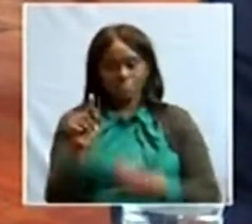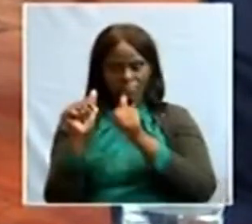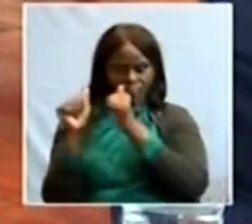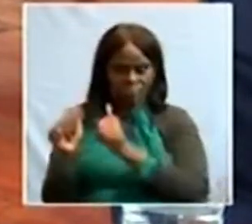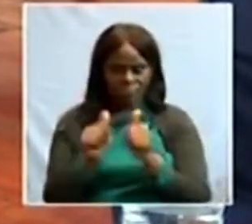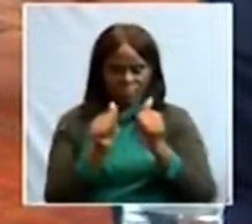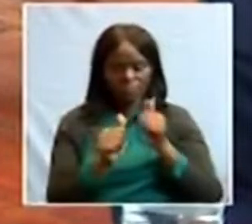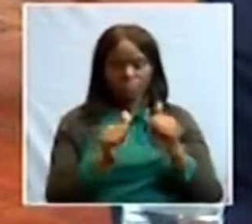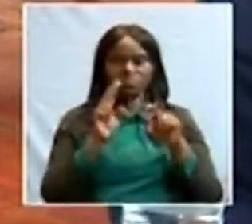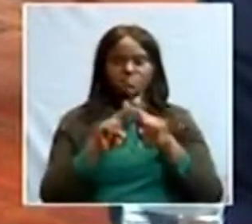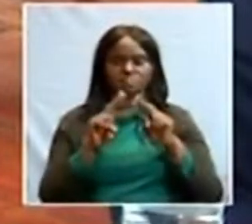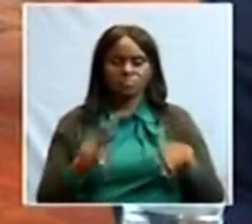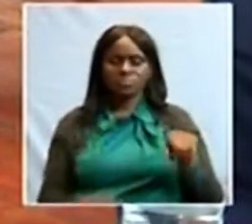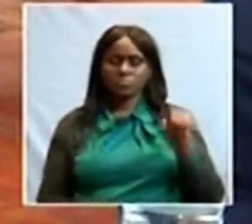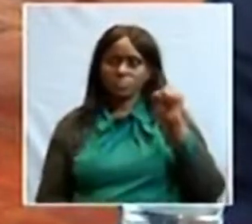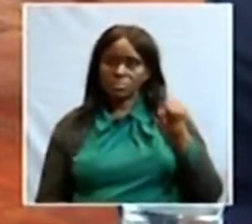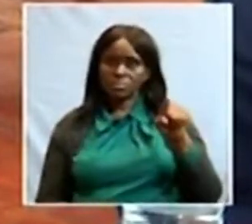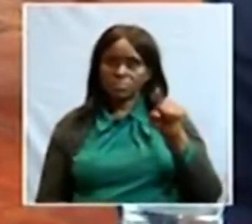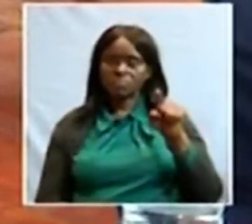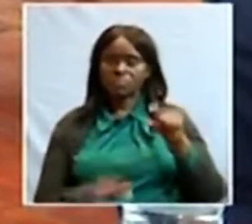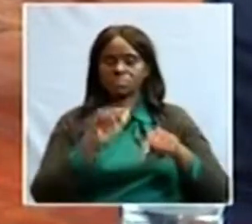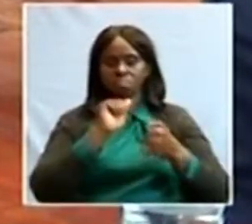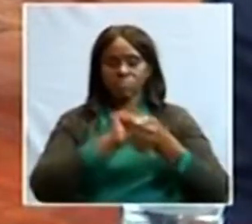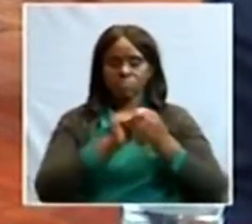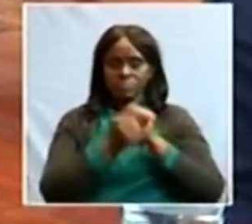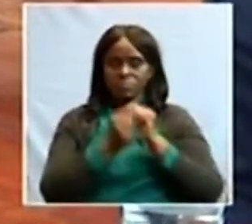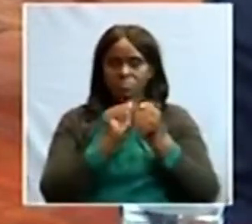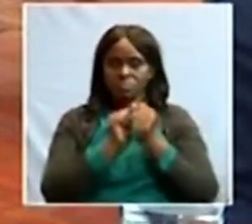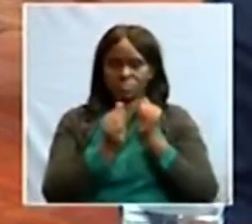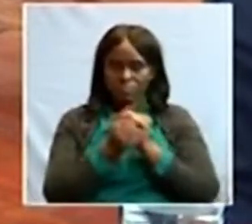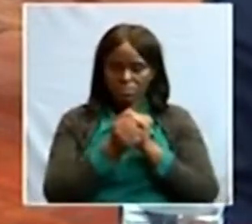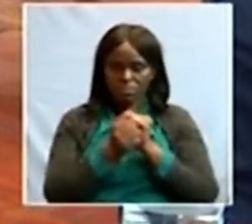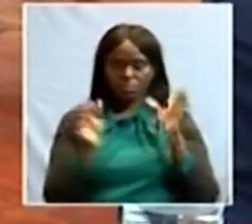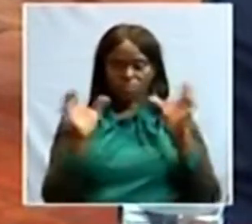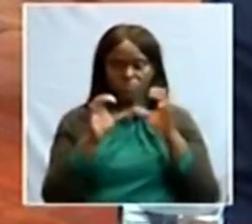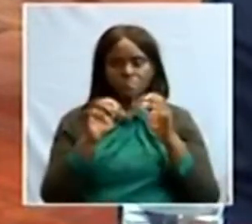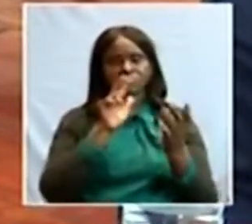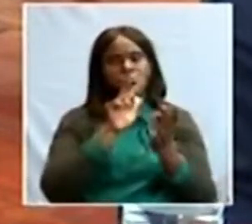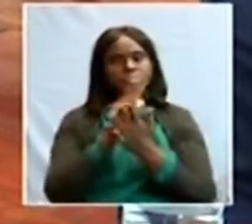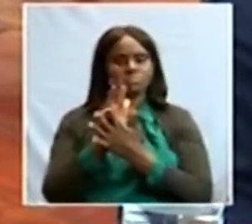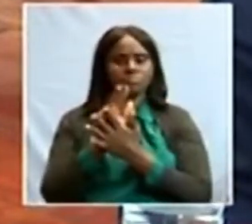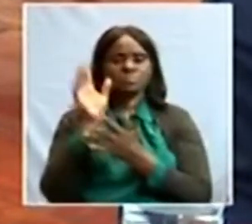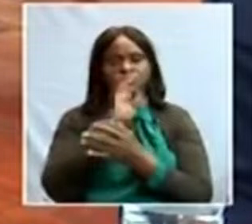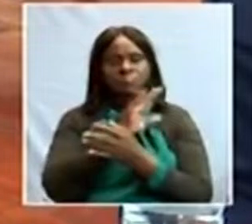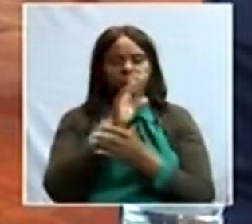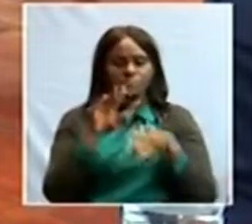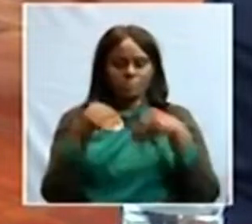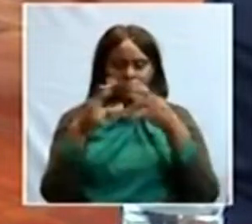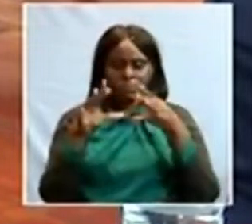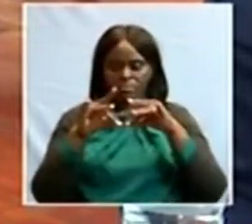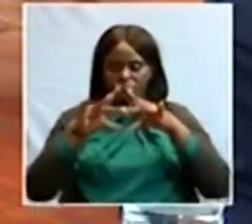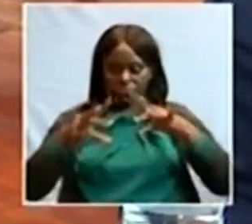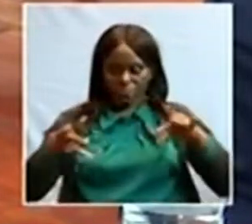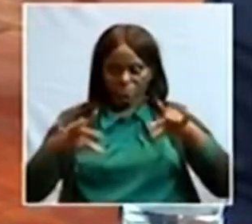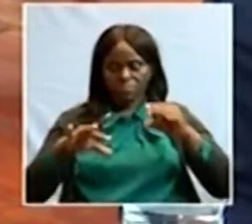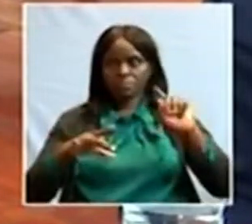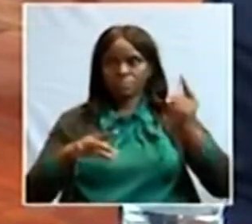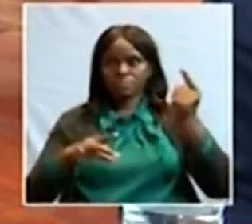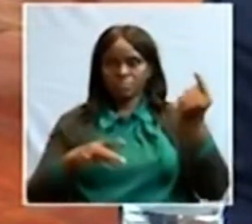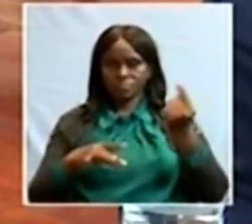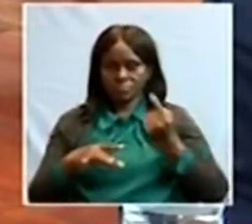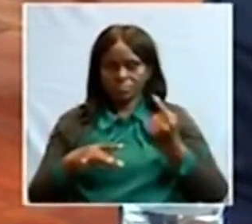Chair, on this query, the Council approved the offer of plots on first